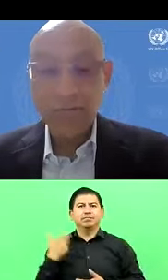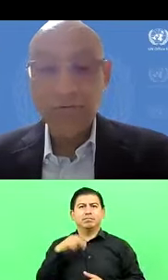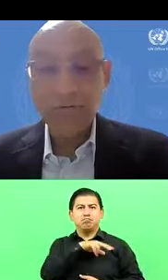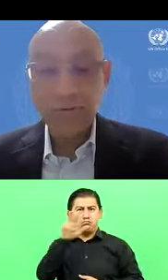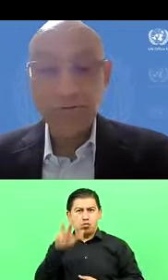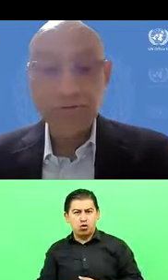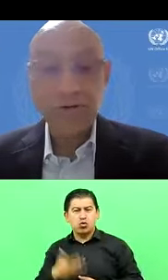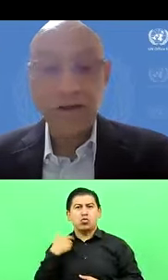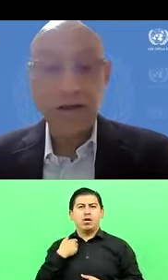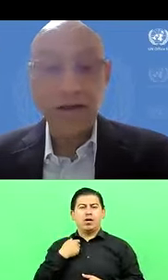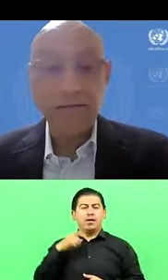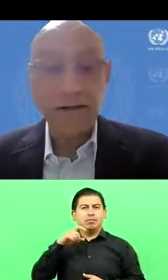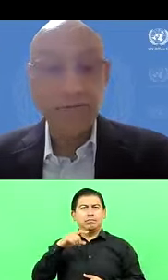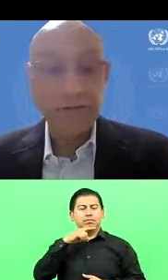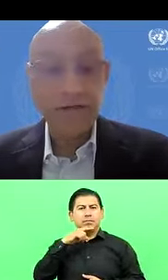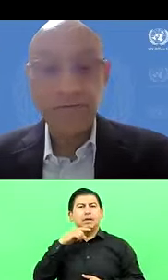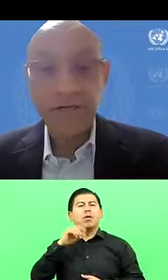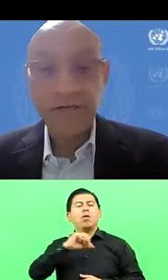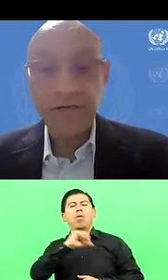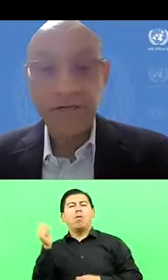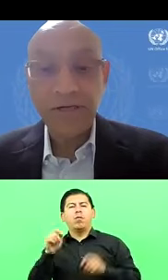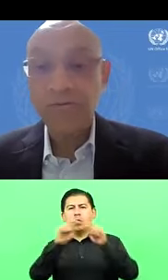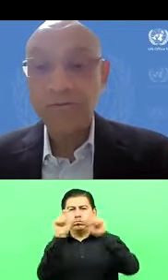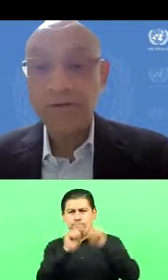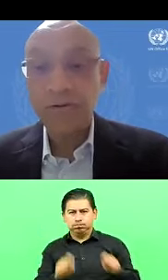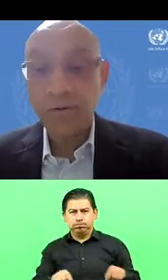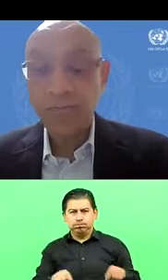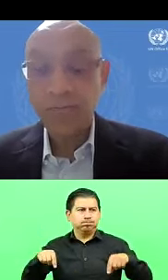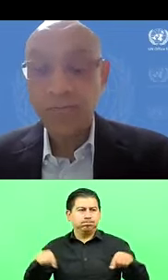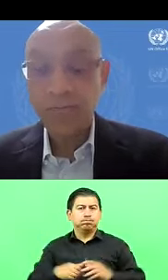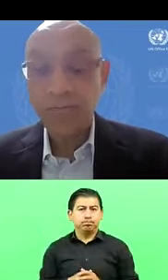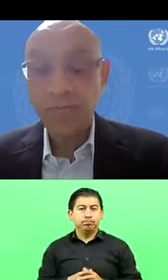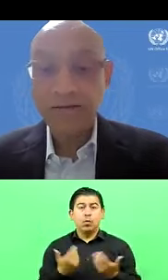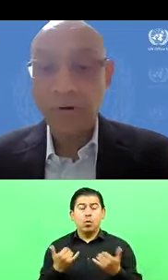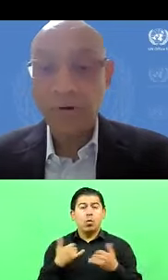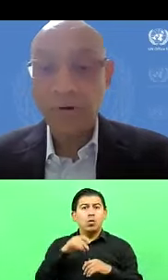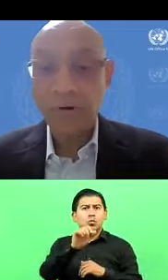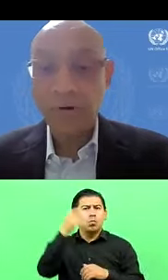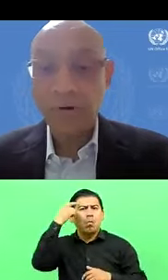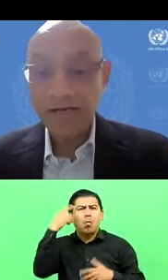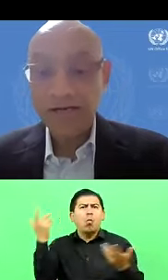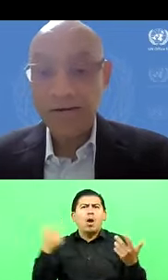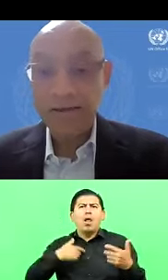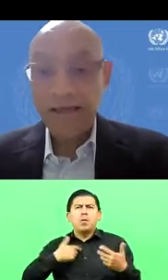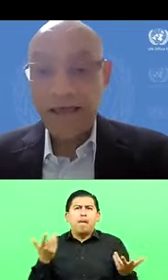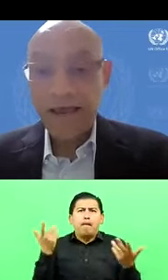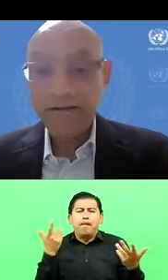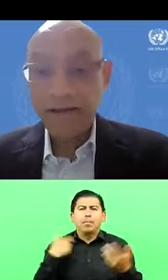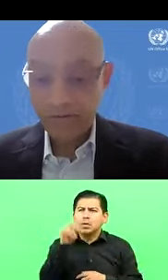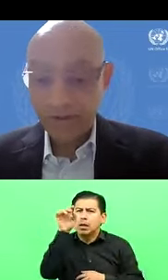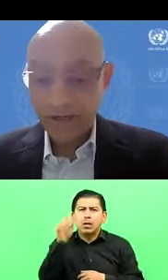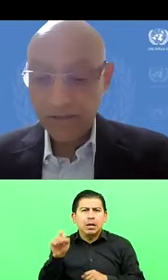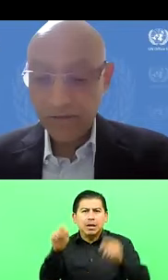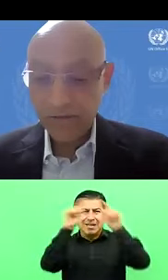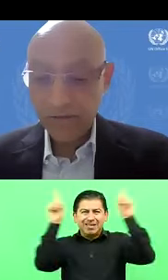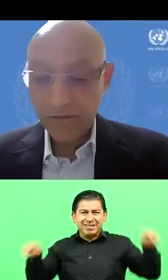So to choose the language that you need, just go to the globe sign at the bottom of the screen, and there